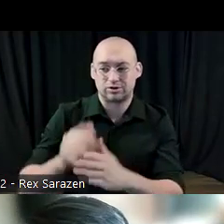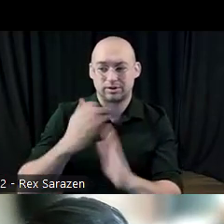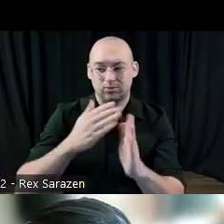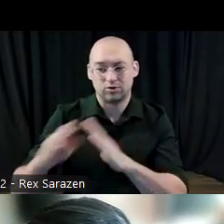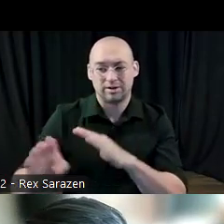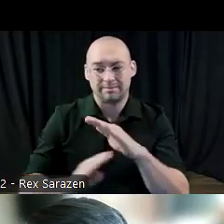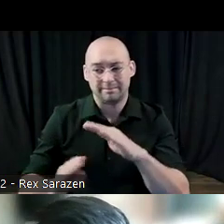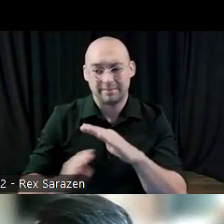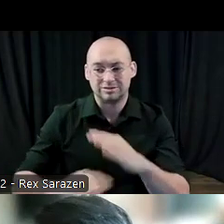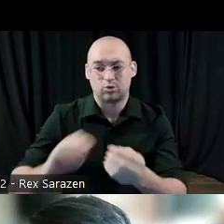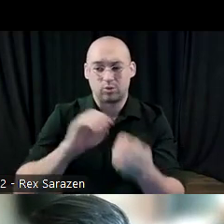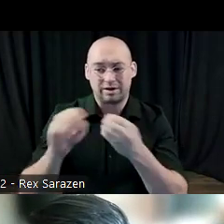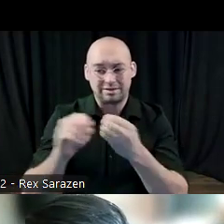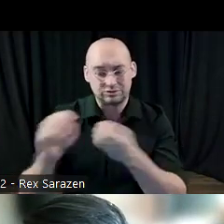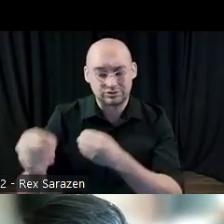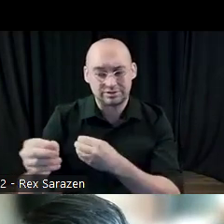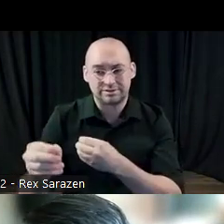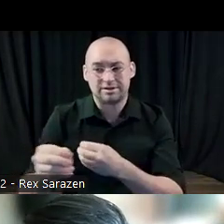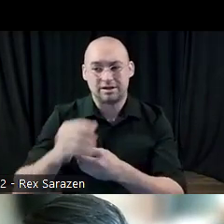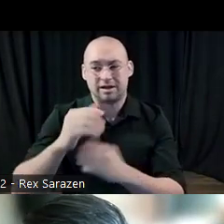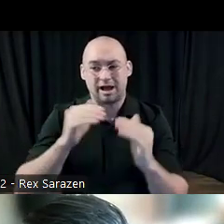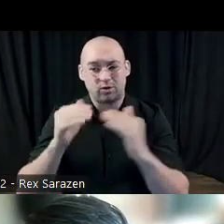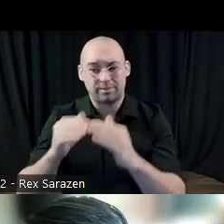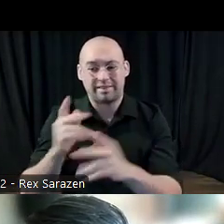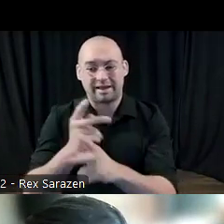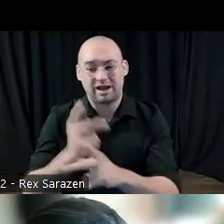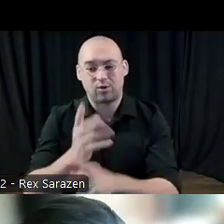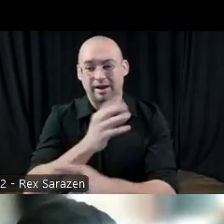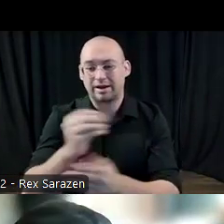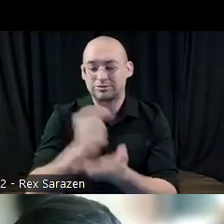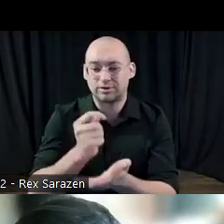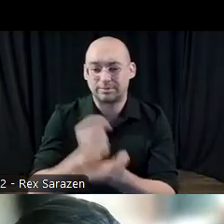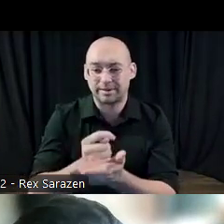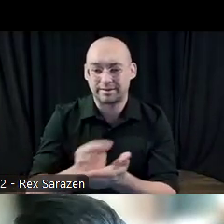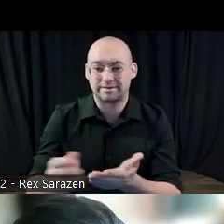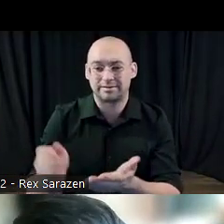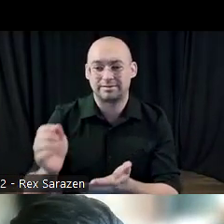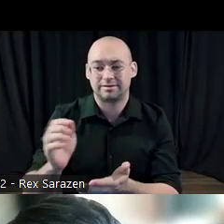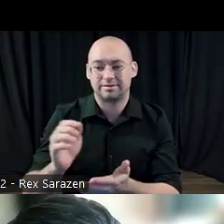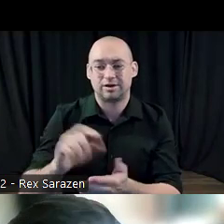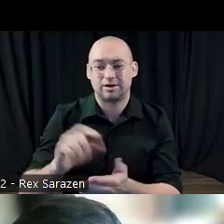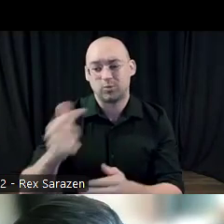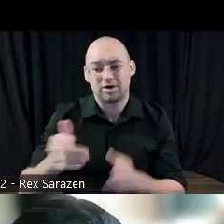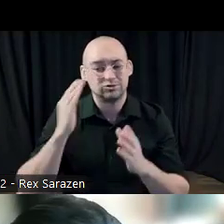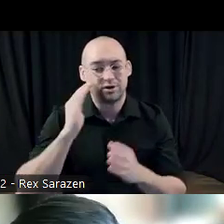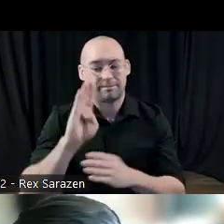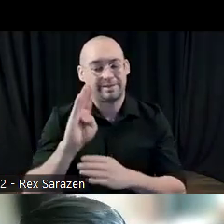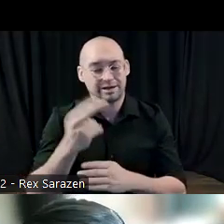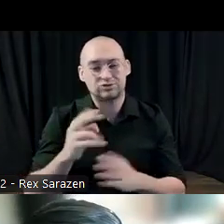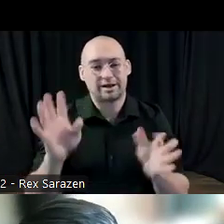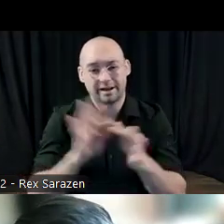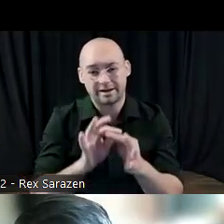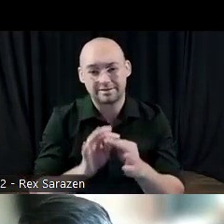Organized Networks of Equitable Care and Treatment, otherwise known as BH Connect, and for good